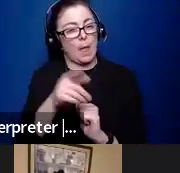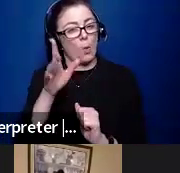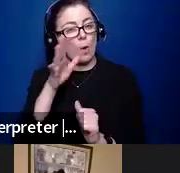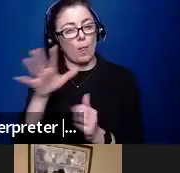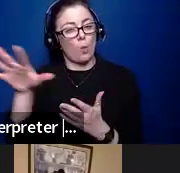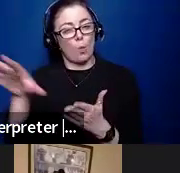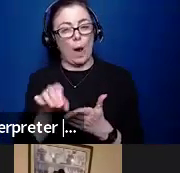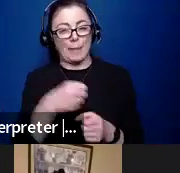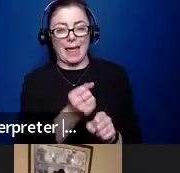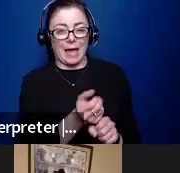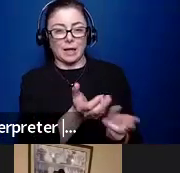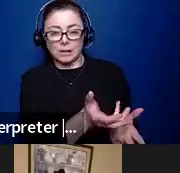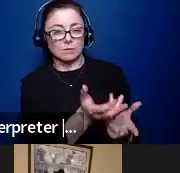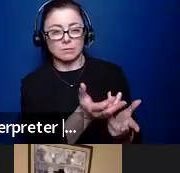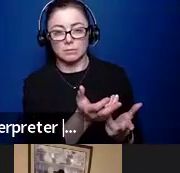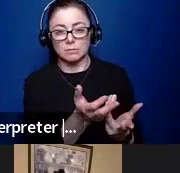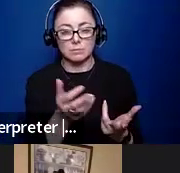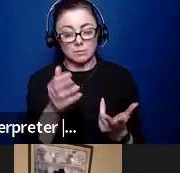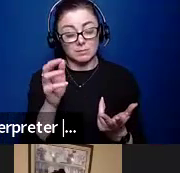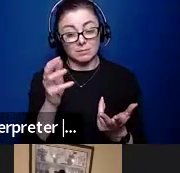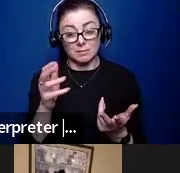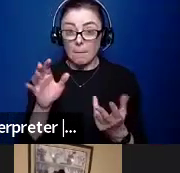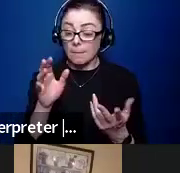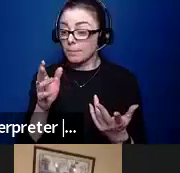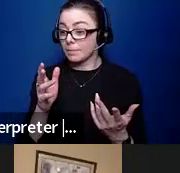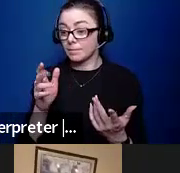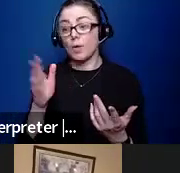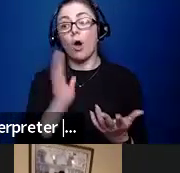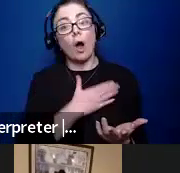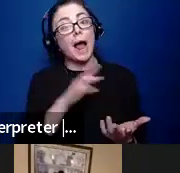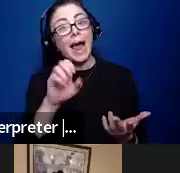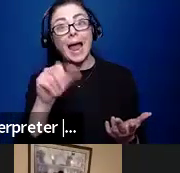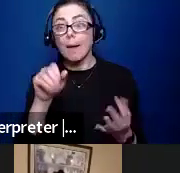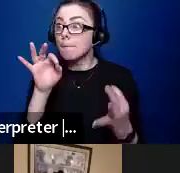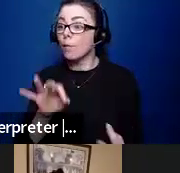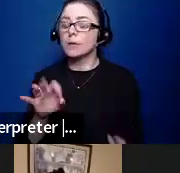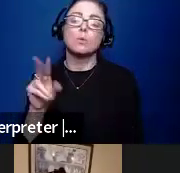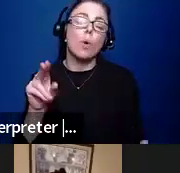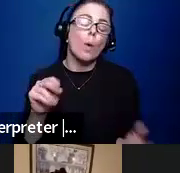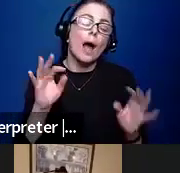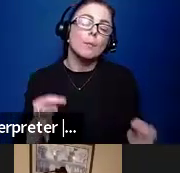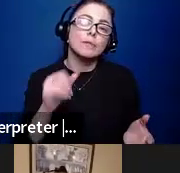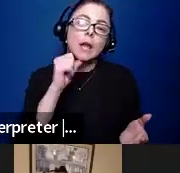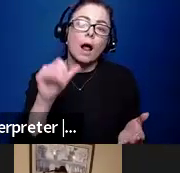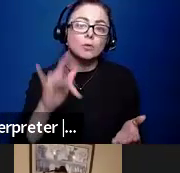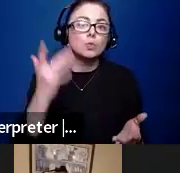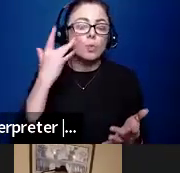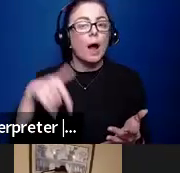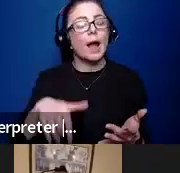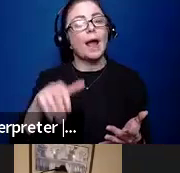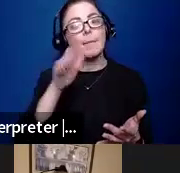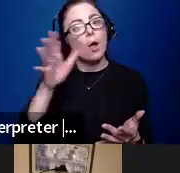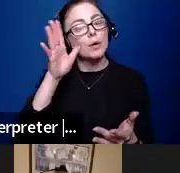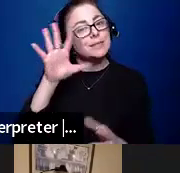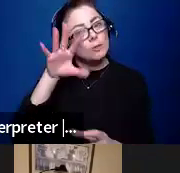that our children have today. And is it perfect? No, absolutely not. That's why as parents are so integrated into the IEP process and